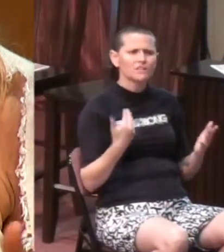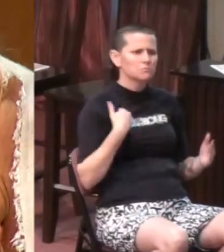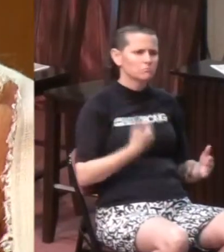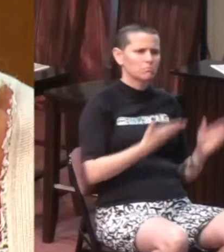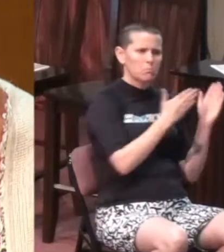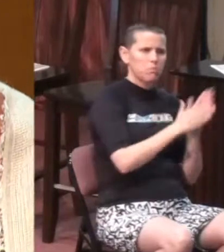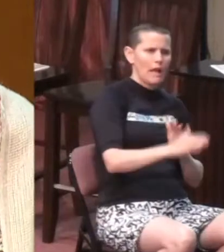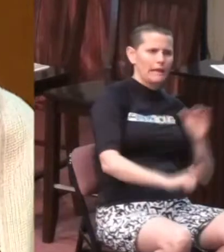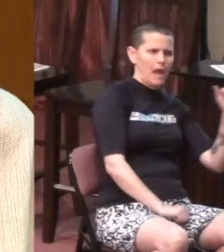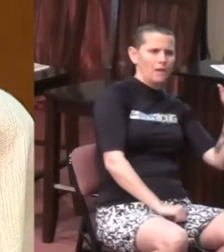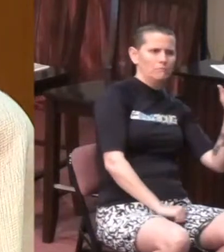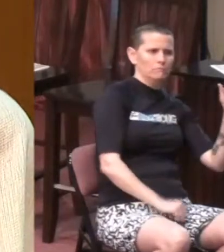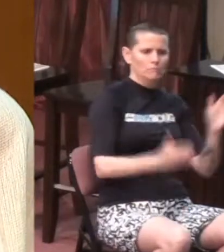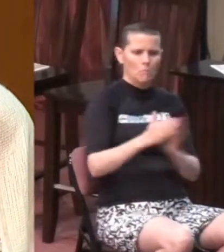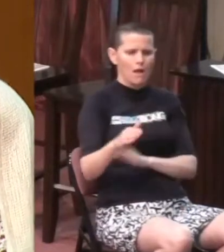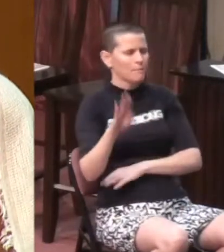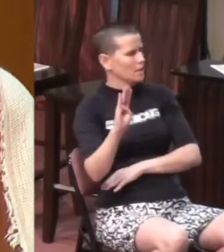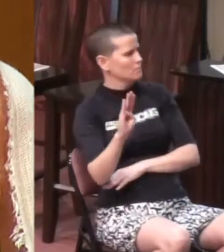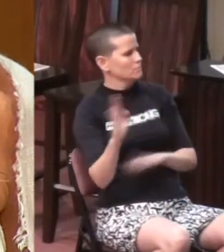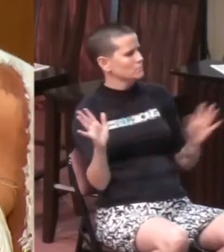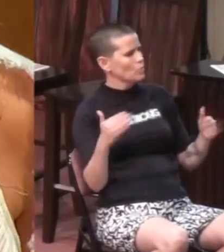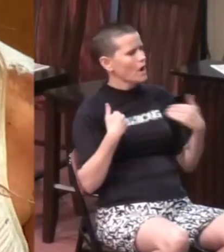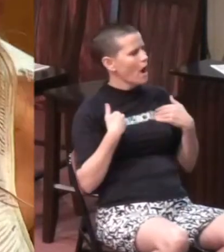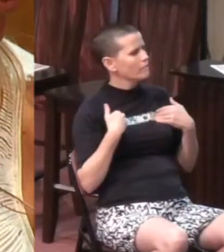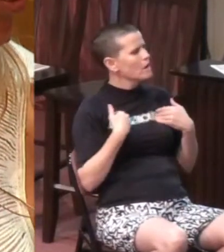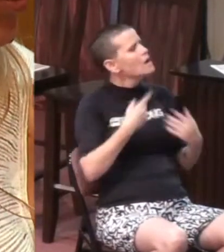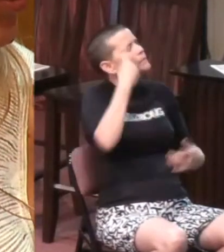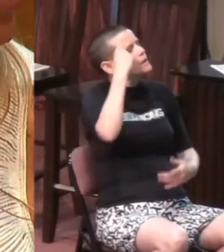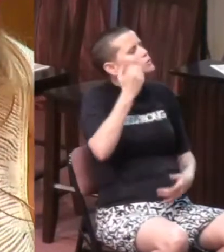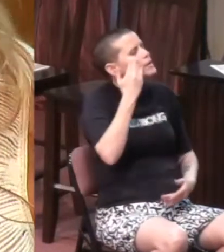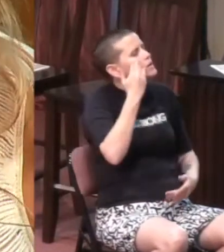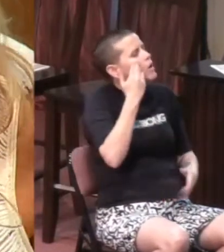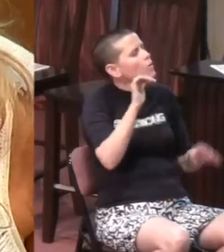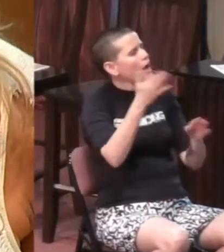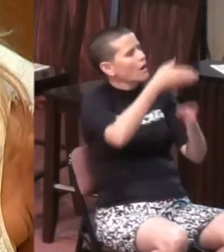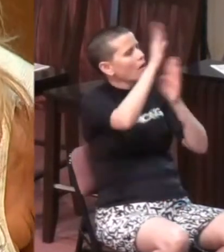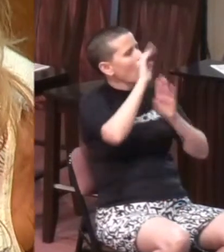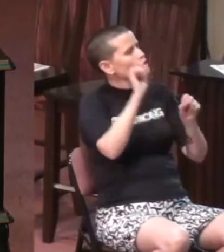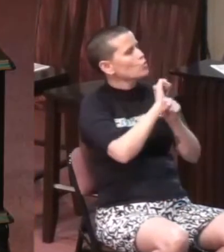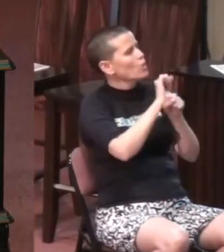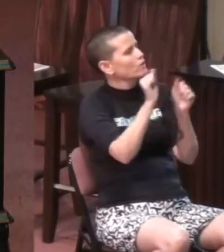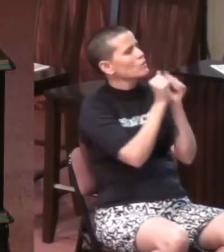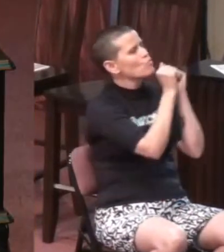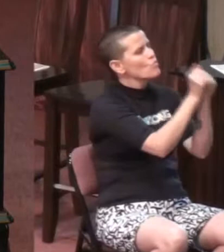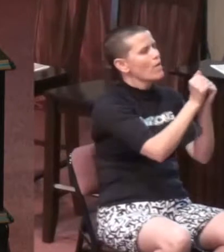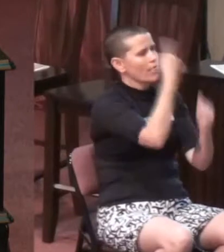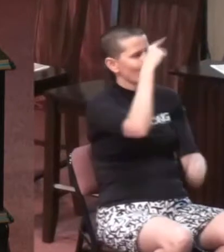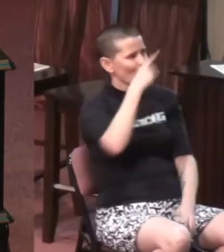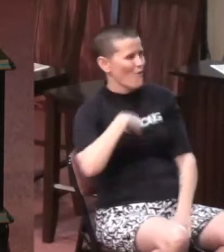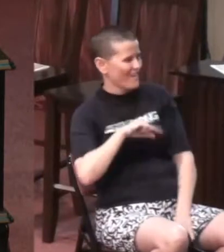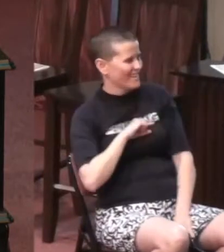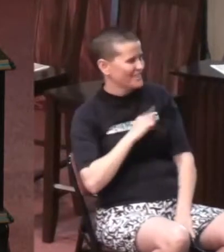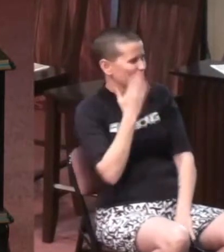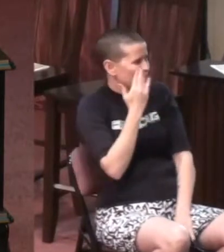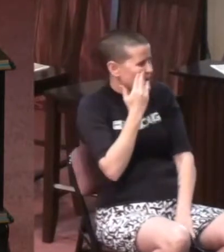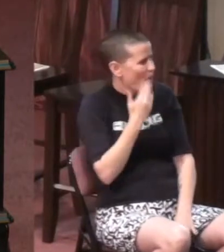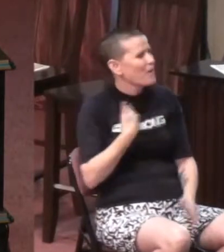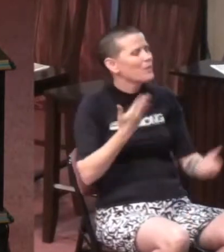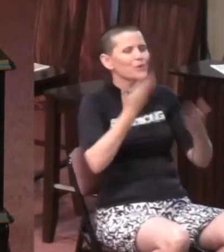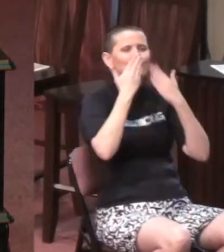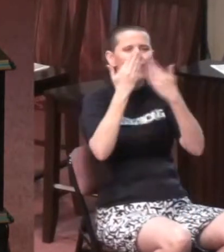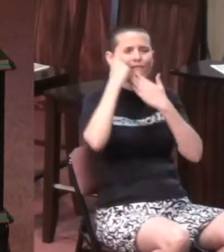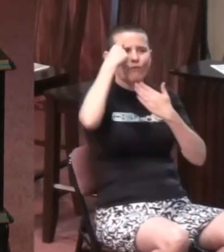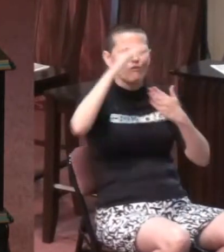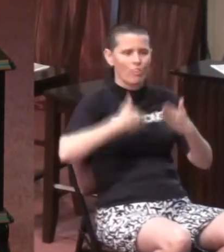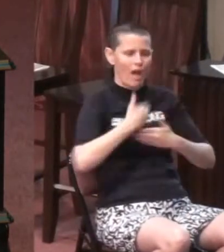are in the meadow of our well-being. All things are working together for our good. And we are grateful as they unfold. All right, dear